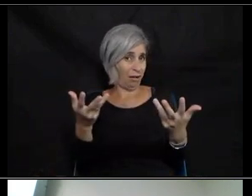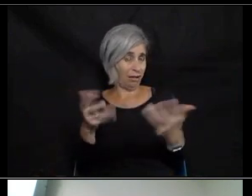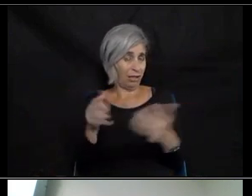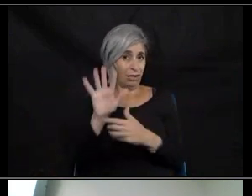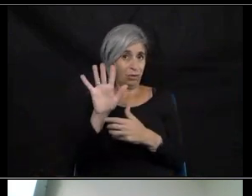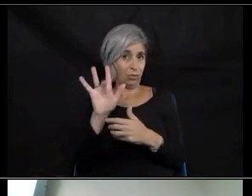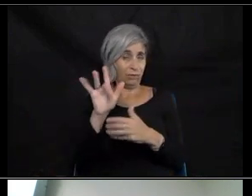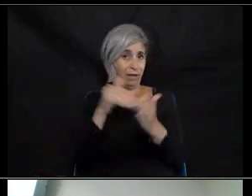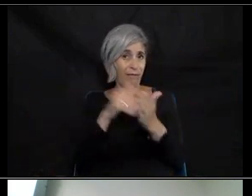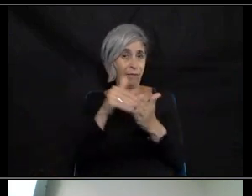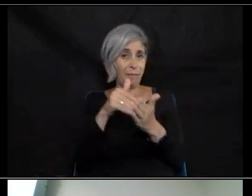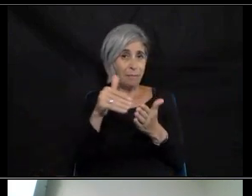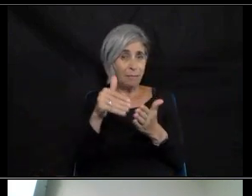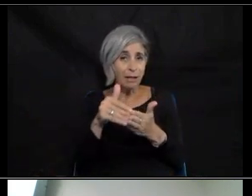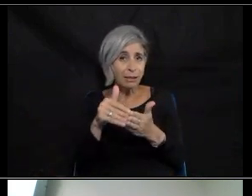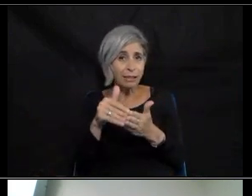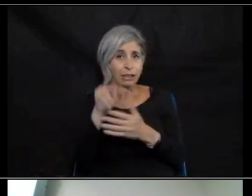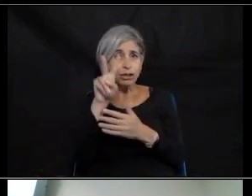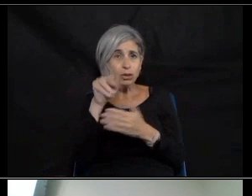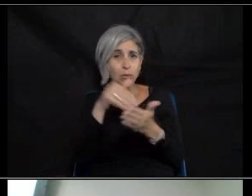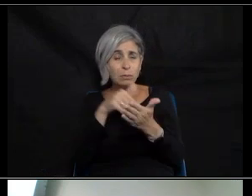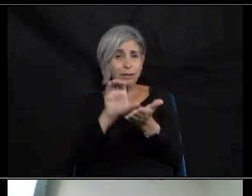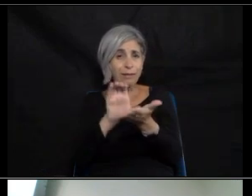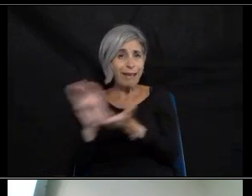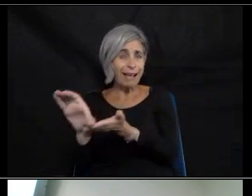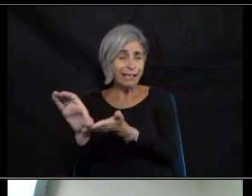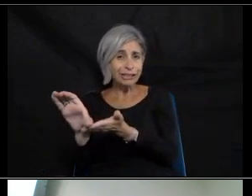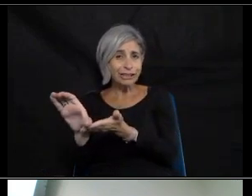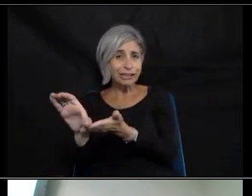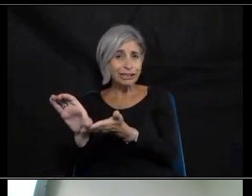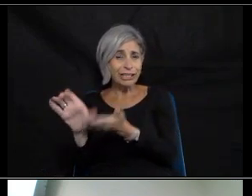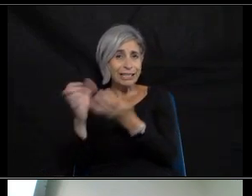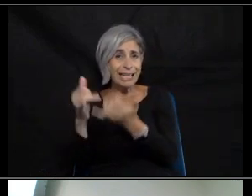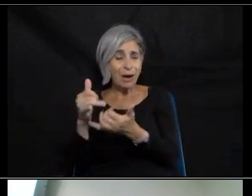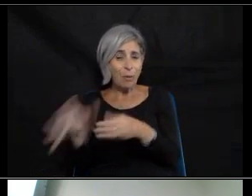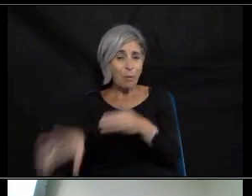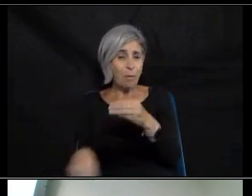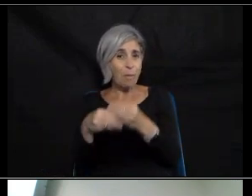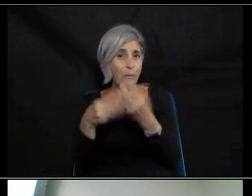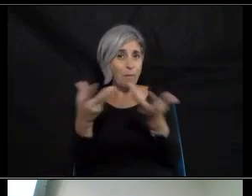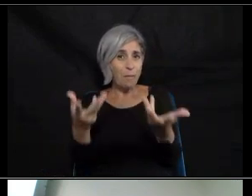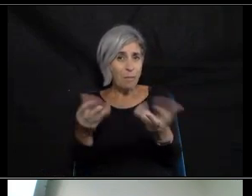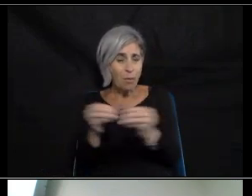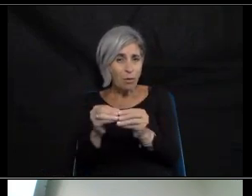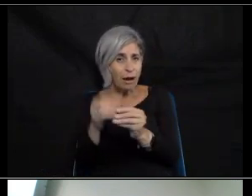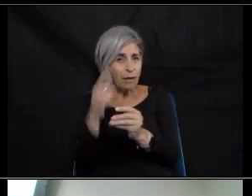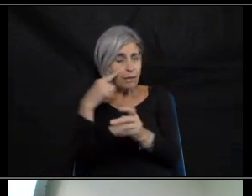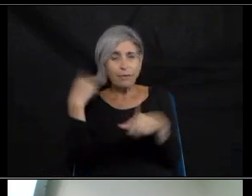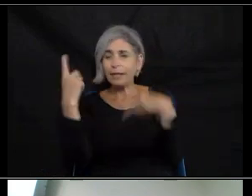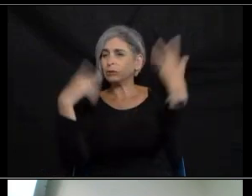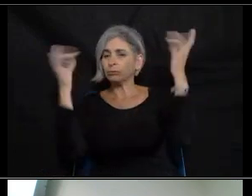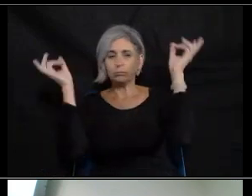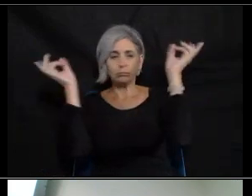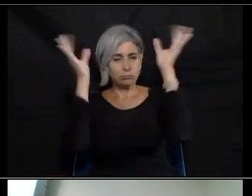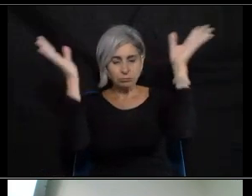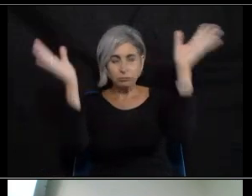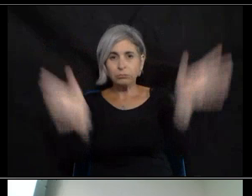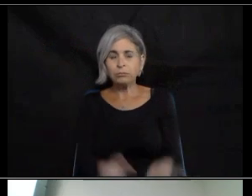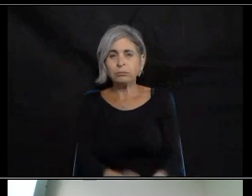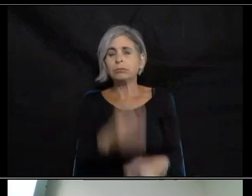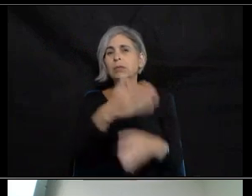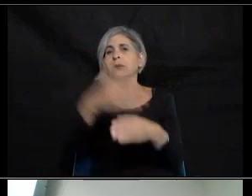25 million, 2 million in cash, and now we need more incentives. I think that's outrageous. We've come to the